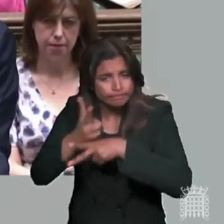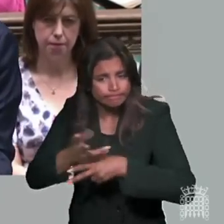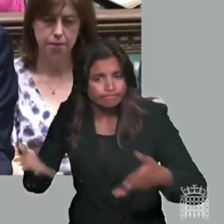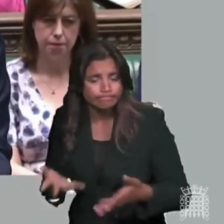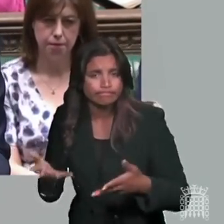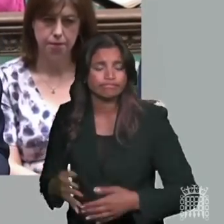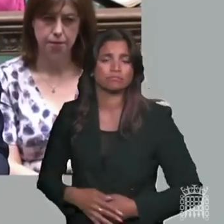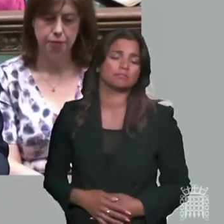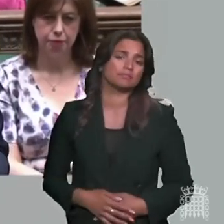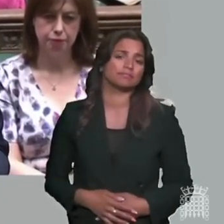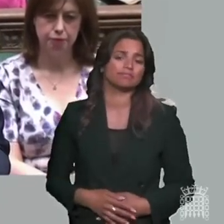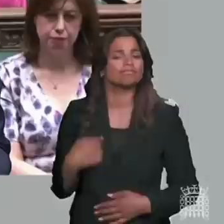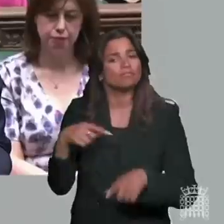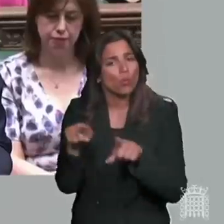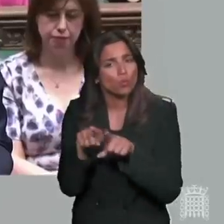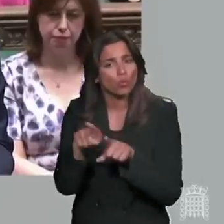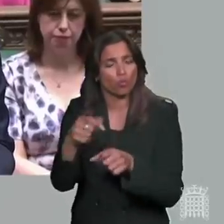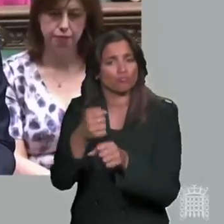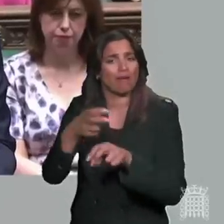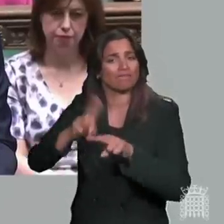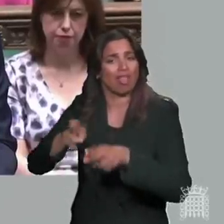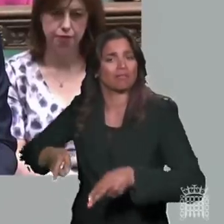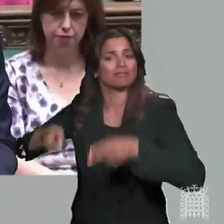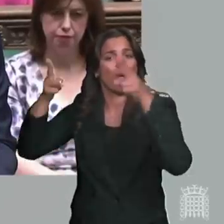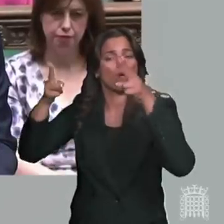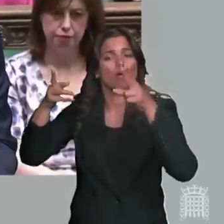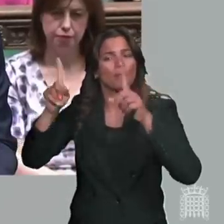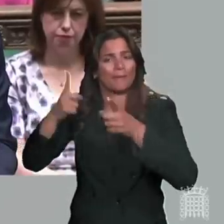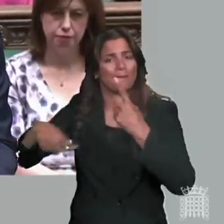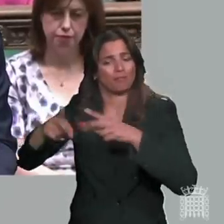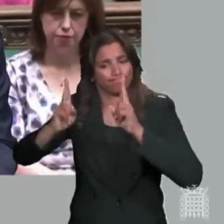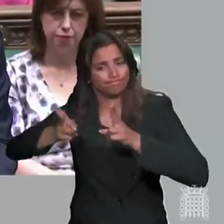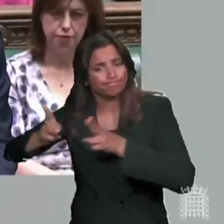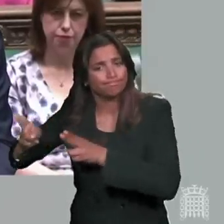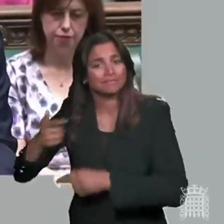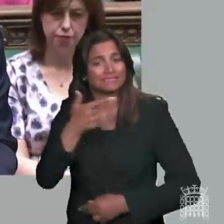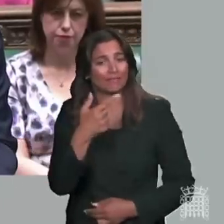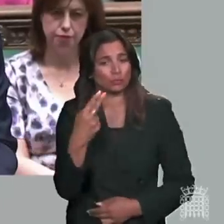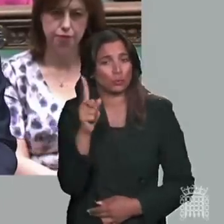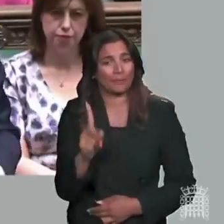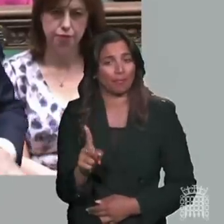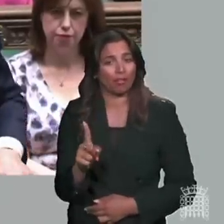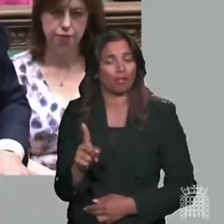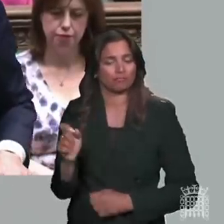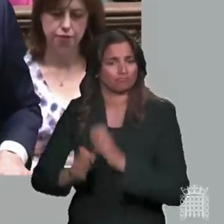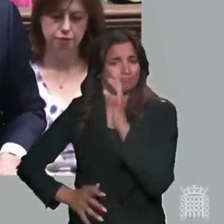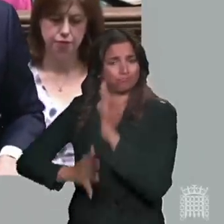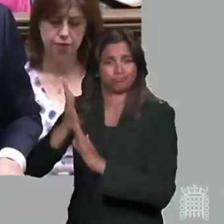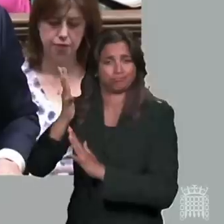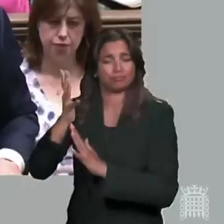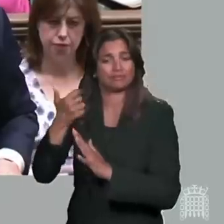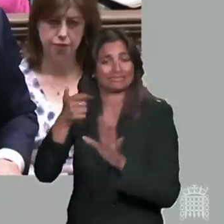also join him in remembering the 72 people who lost their lives in the Grenfell Tower fire. The victims